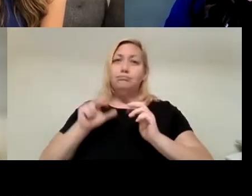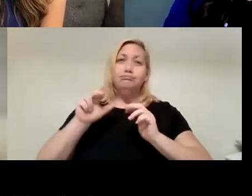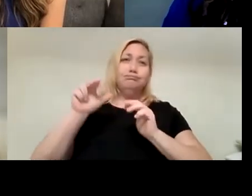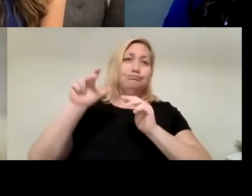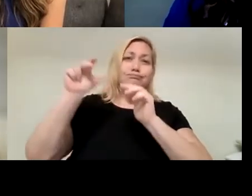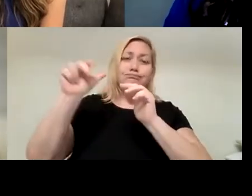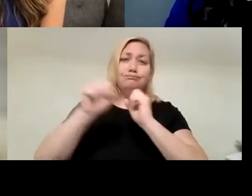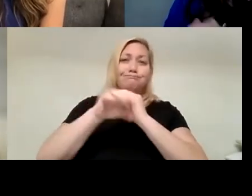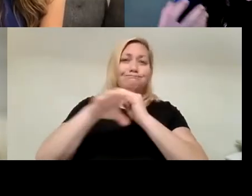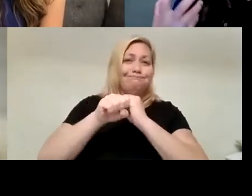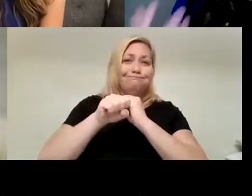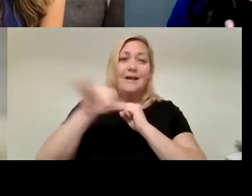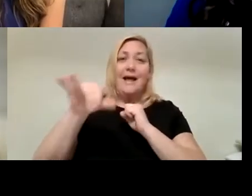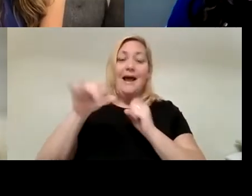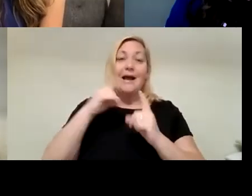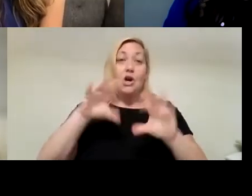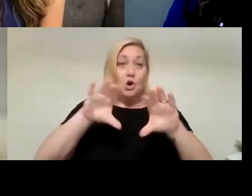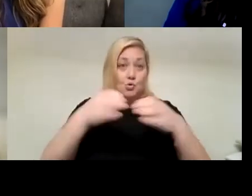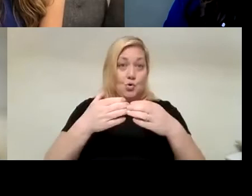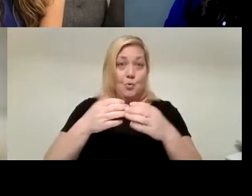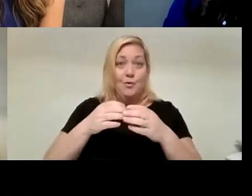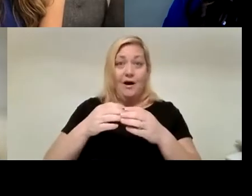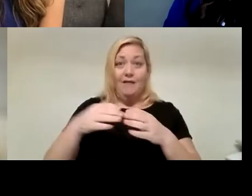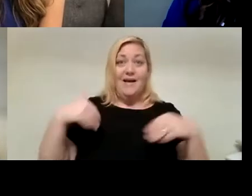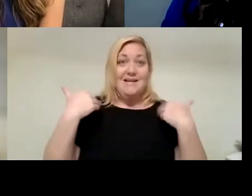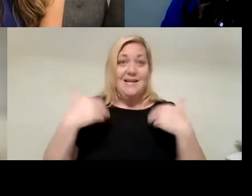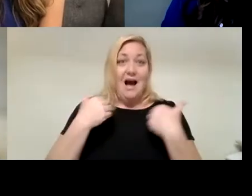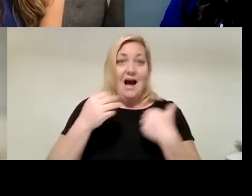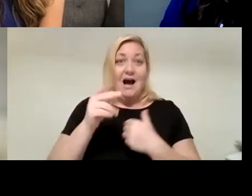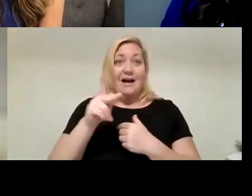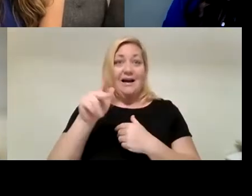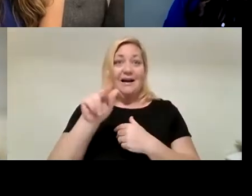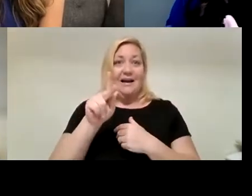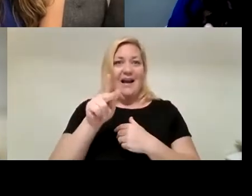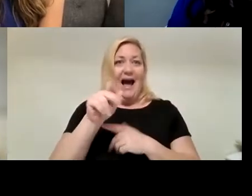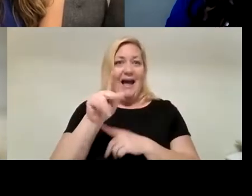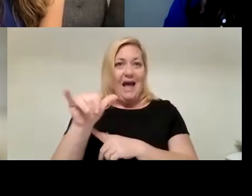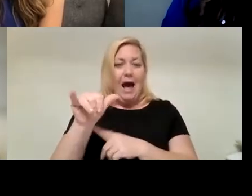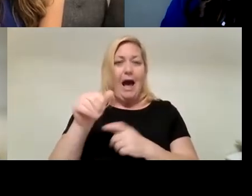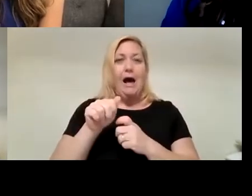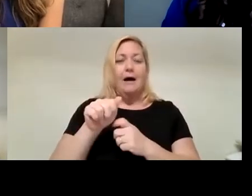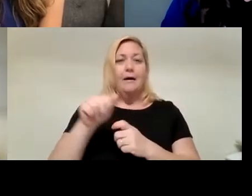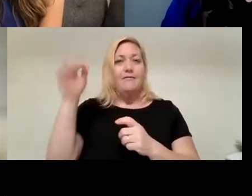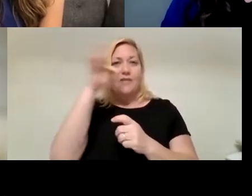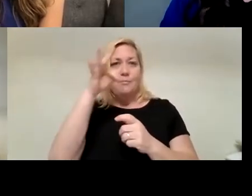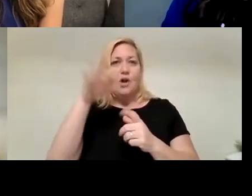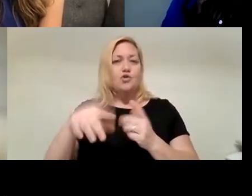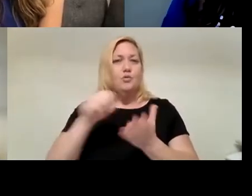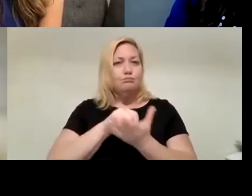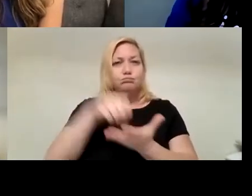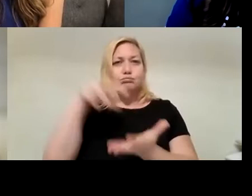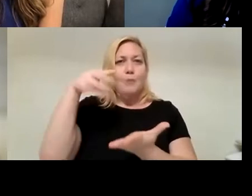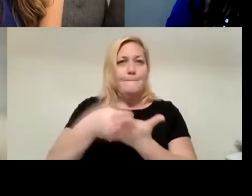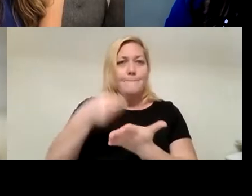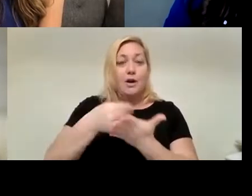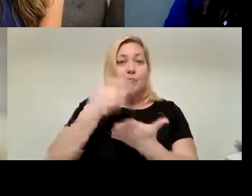CD13. And I got a group of young Kaya Filipino Americans for Progress to raise money. And because we know that one of